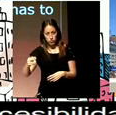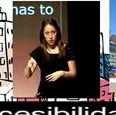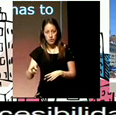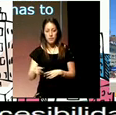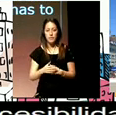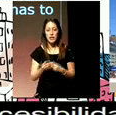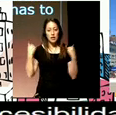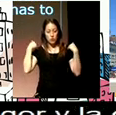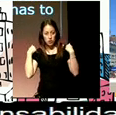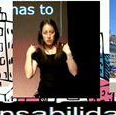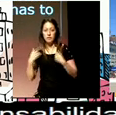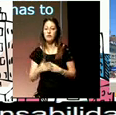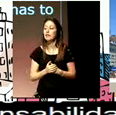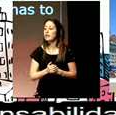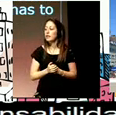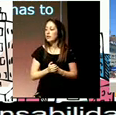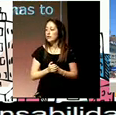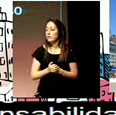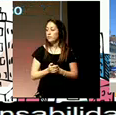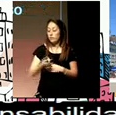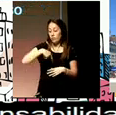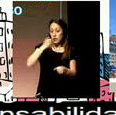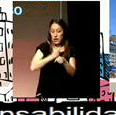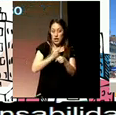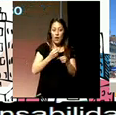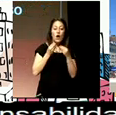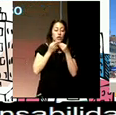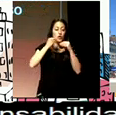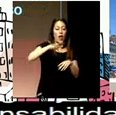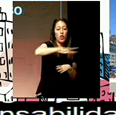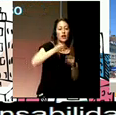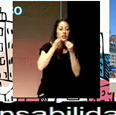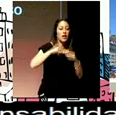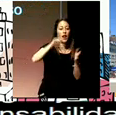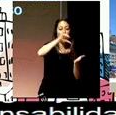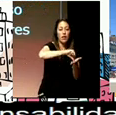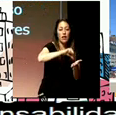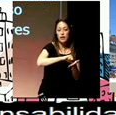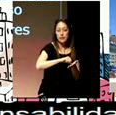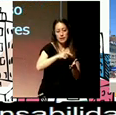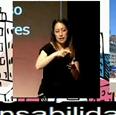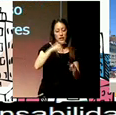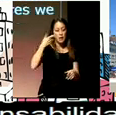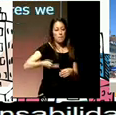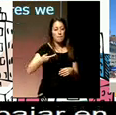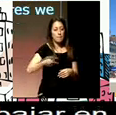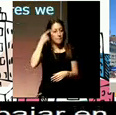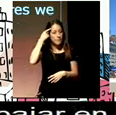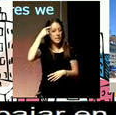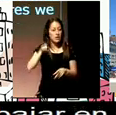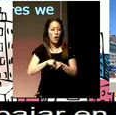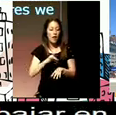responsibility. When we work in historical centers, we have to use creativity,